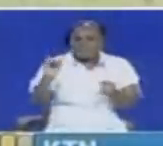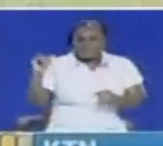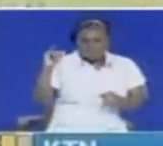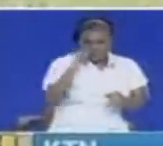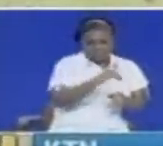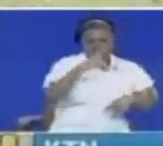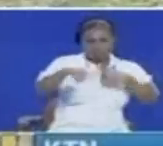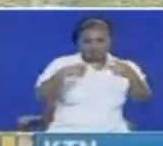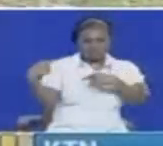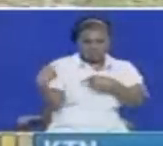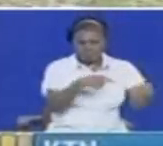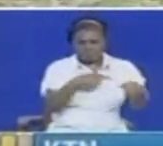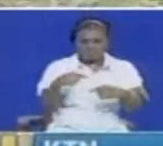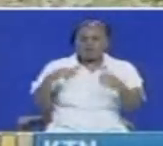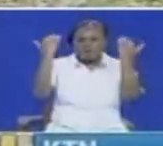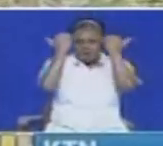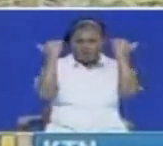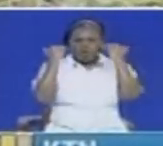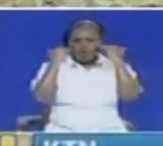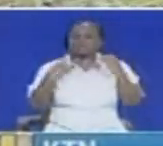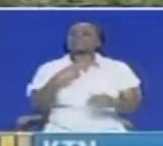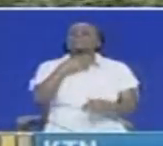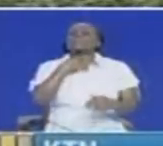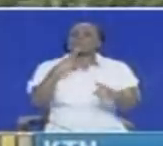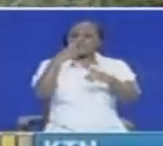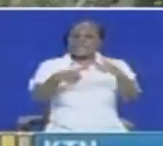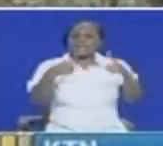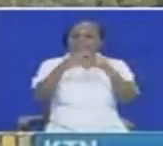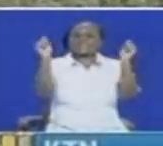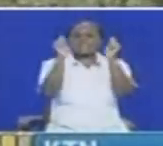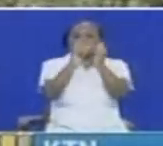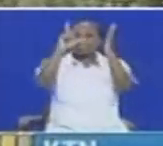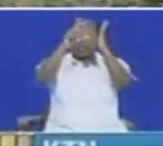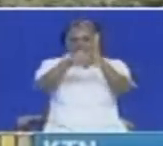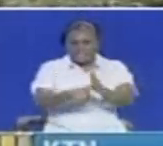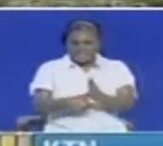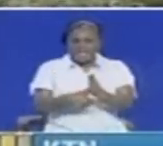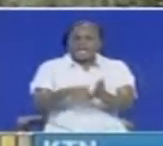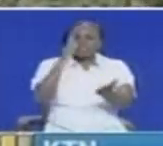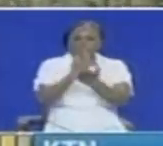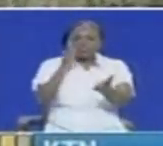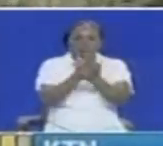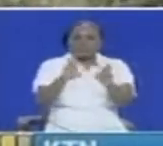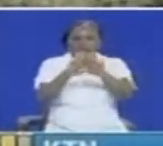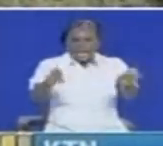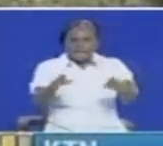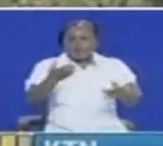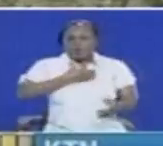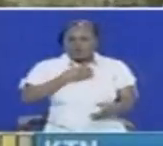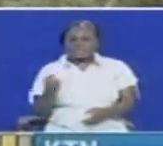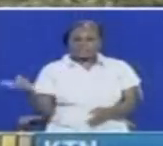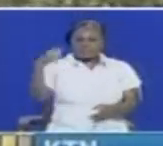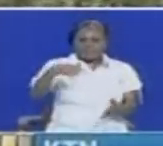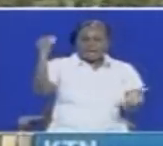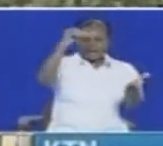Court injunctions enabled them to hang on until 10 years later when the so-called genuine landowners struck again, this time